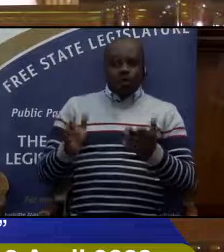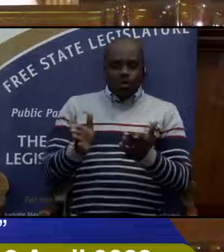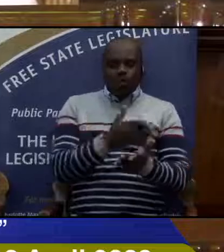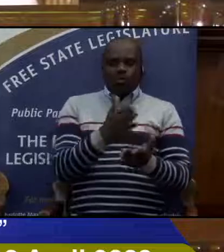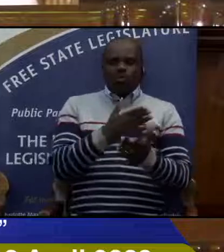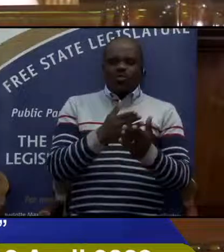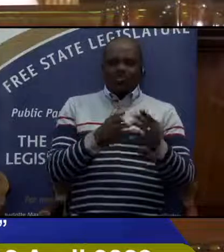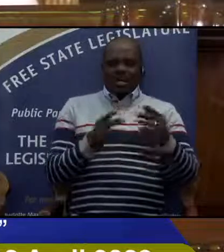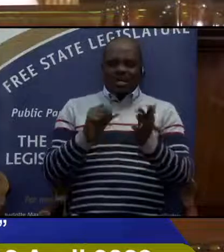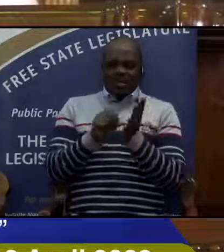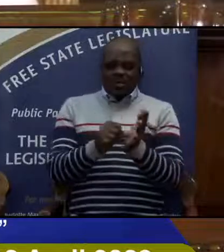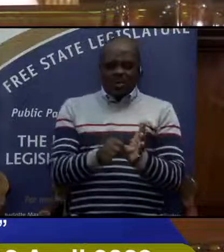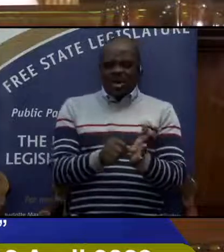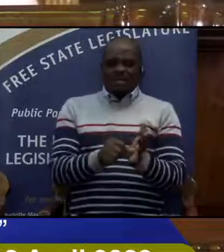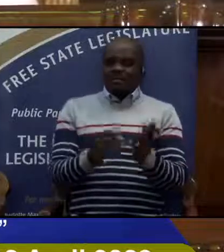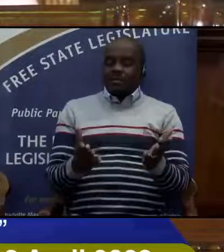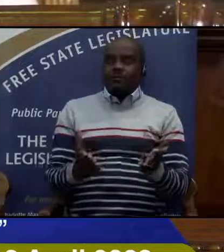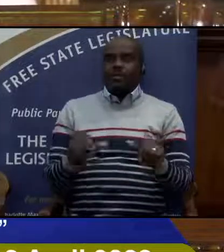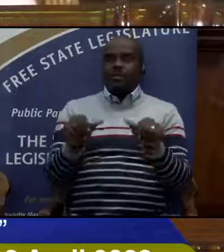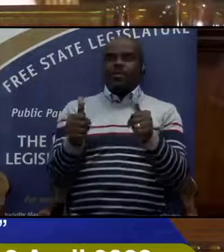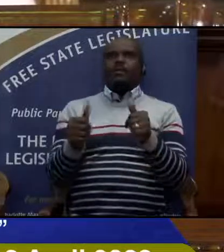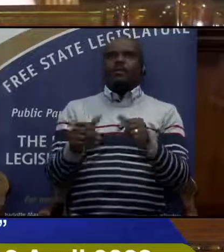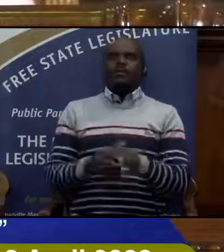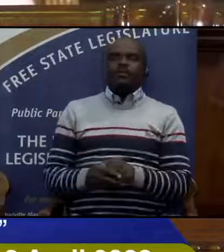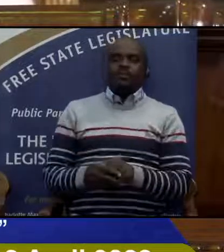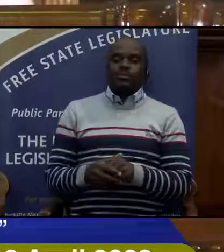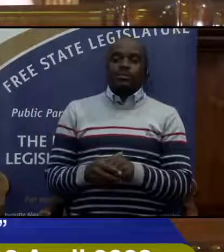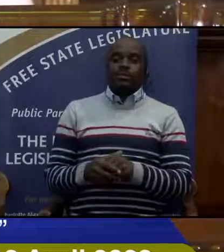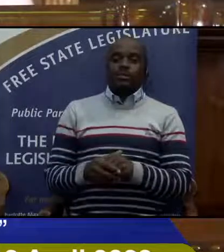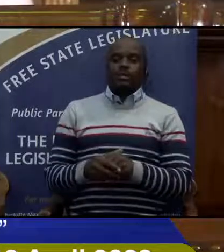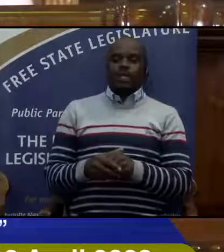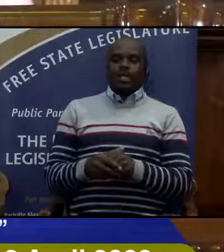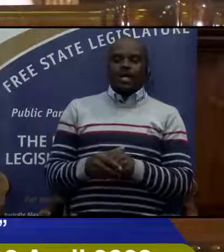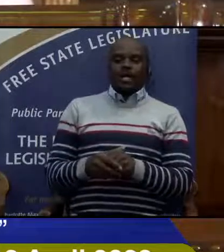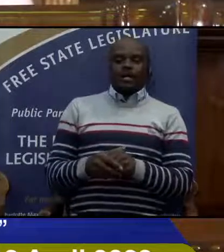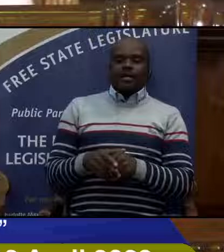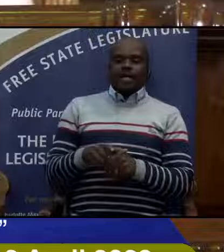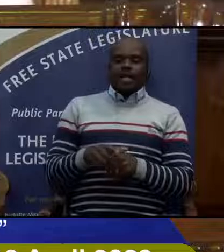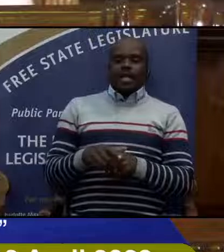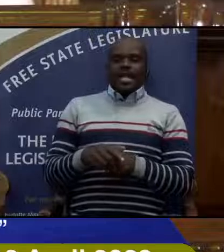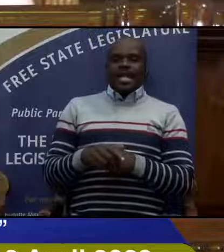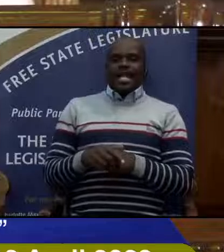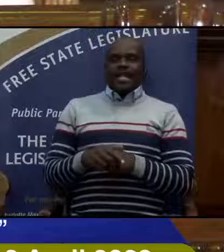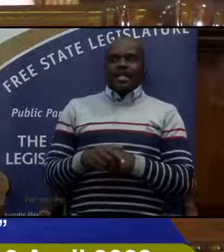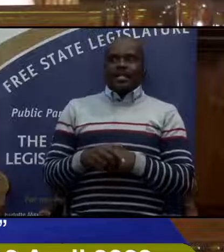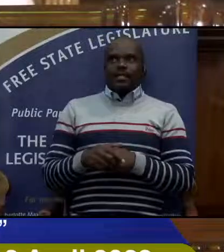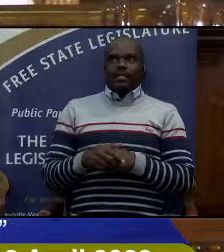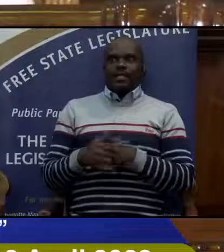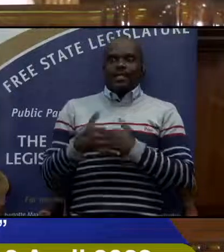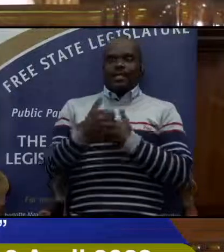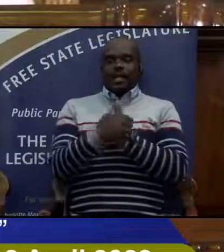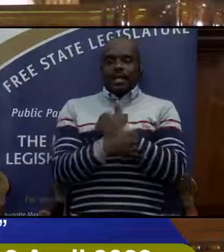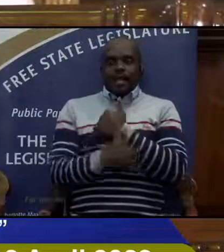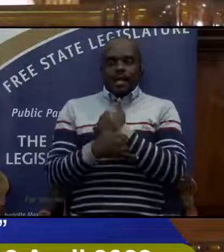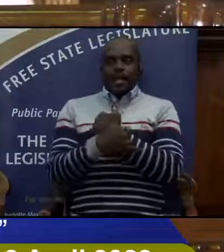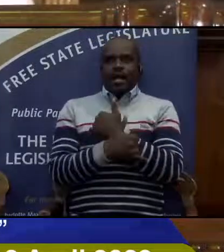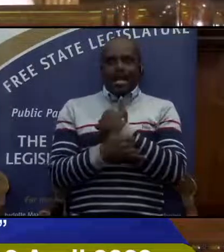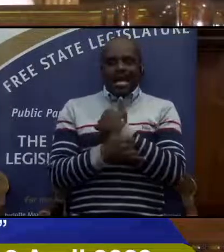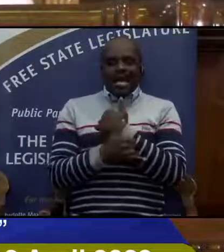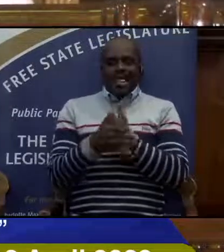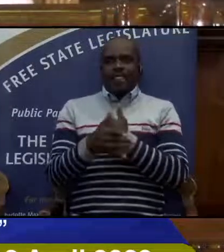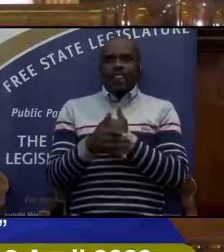flooded with foreign investment and international goodwill. South Africans were united in